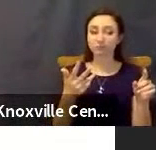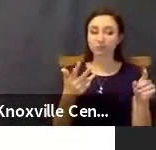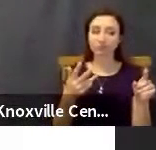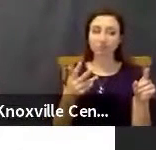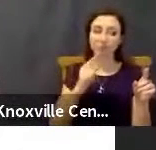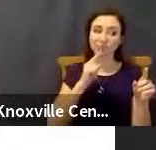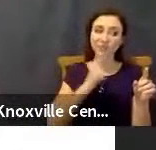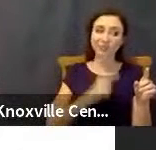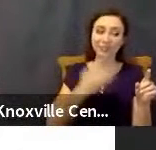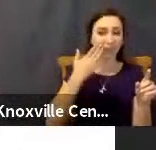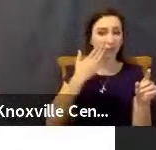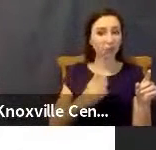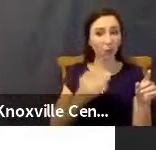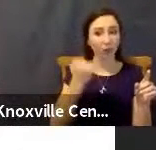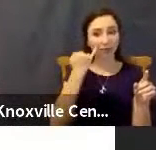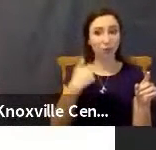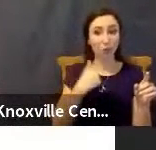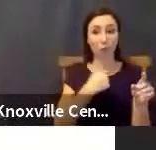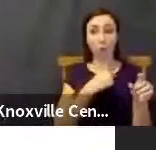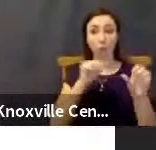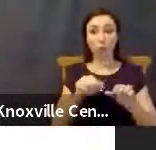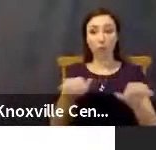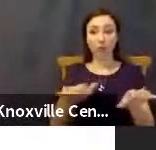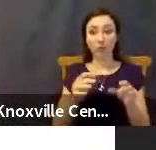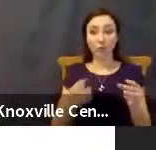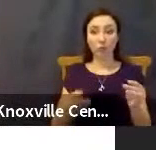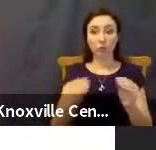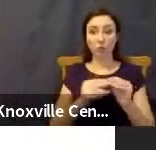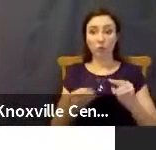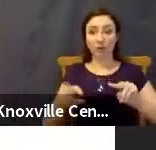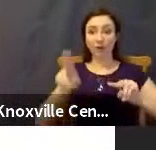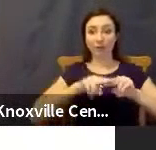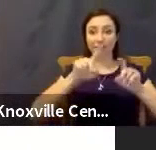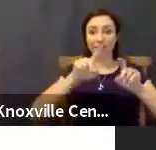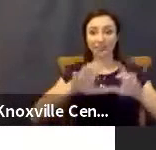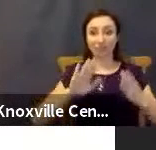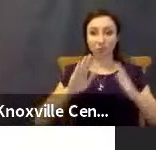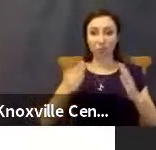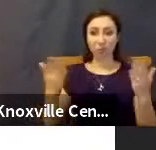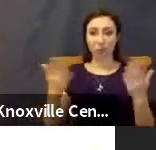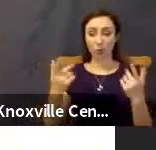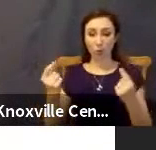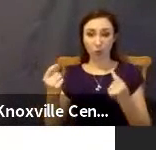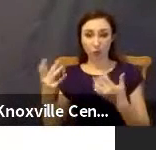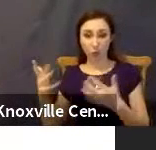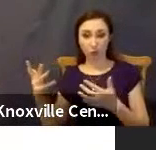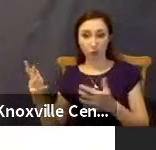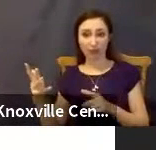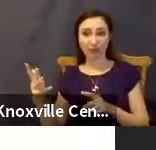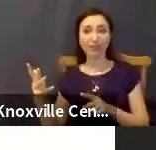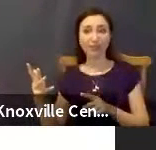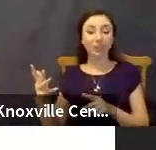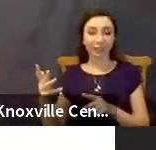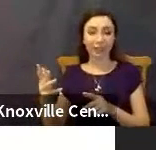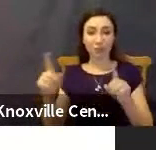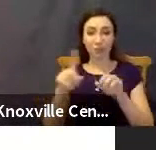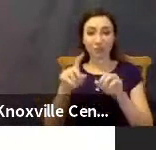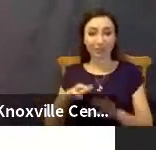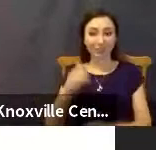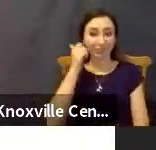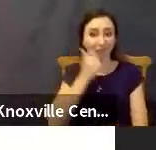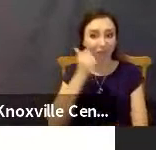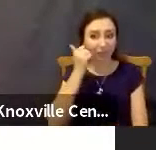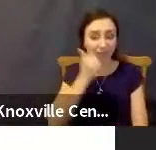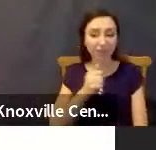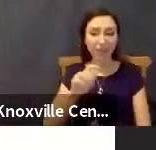Realistically, I'm not sure we can do much more testing than we're already doing in the community. We're testing every day from